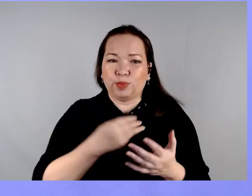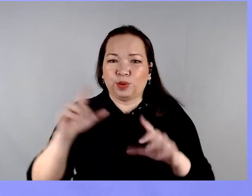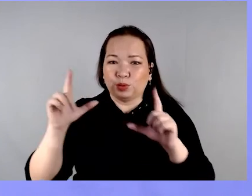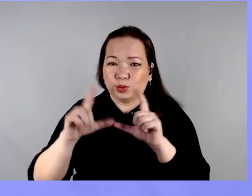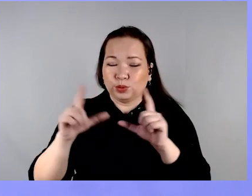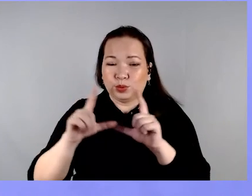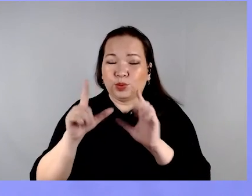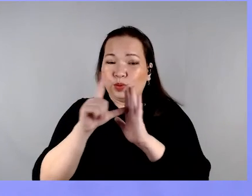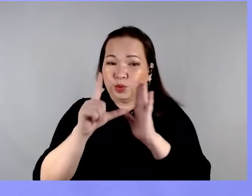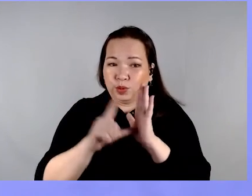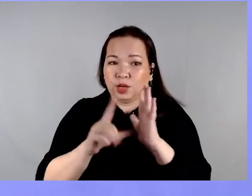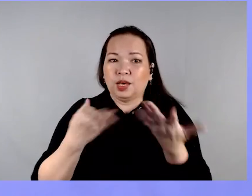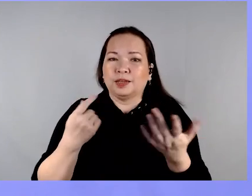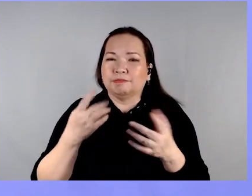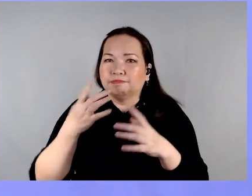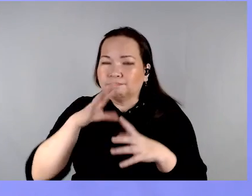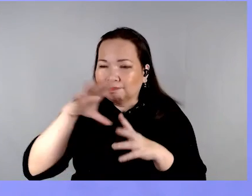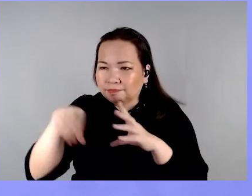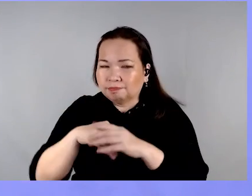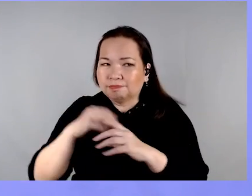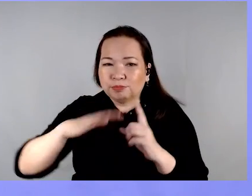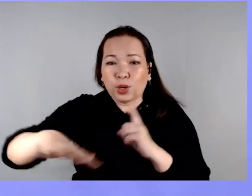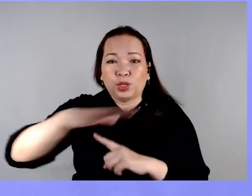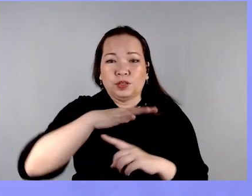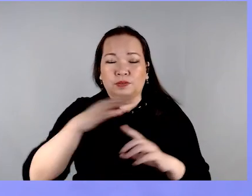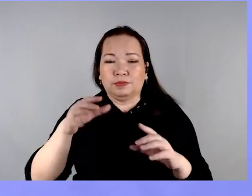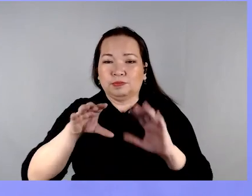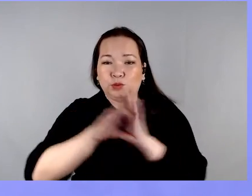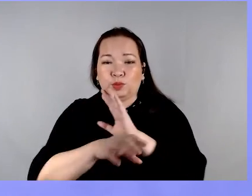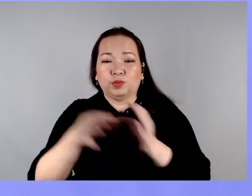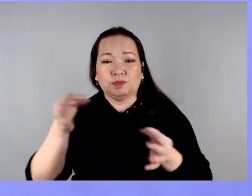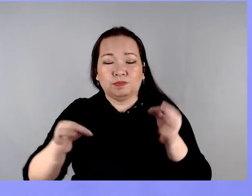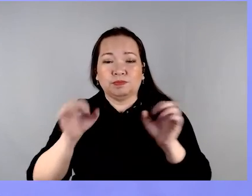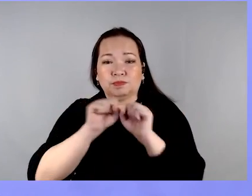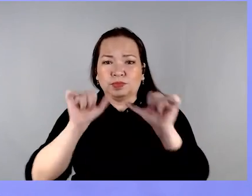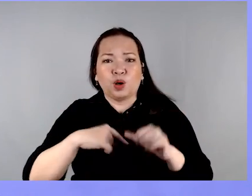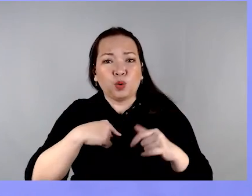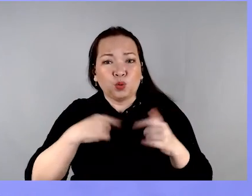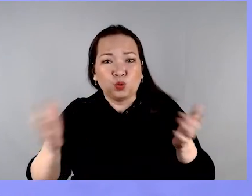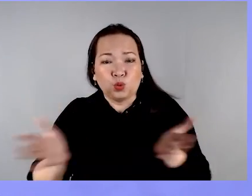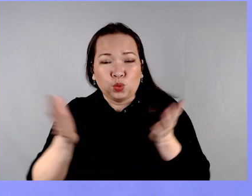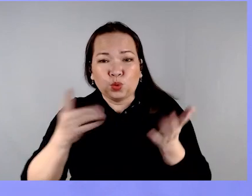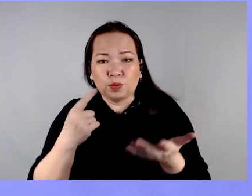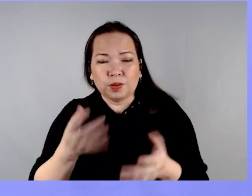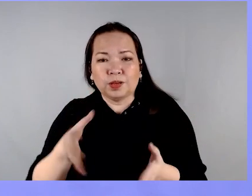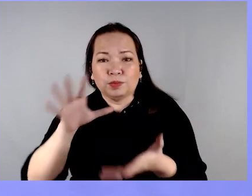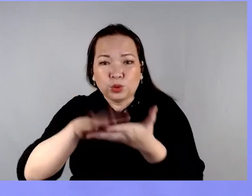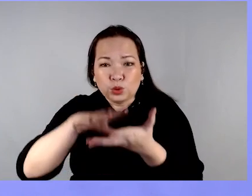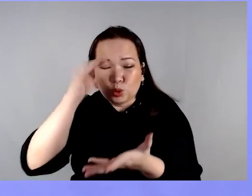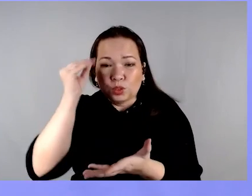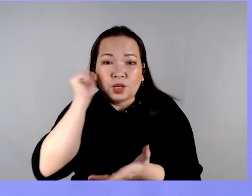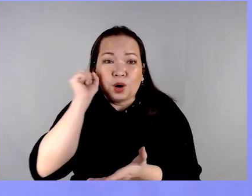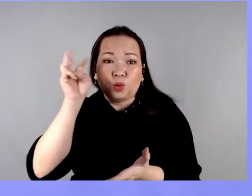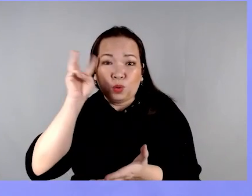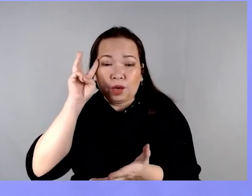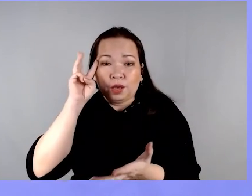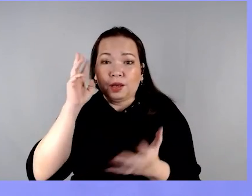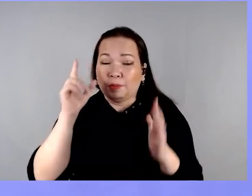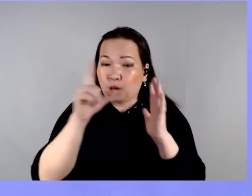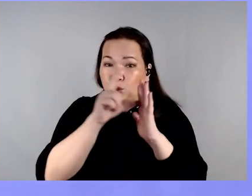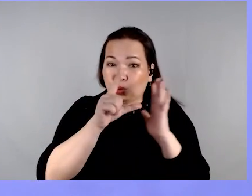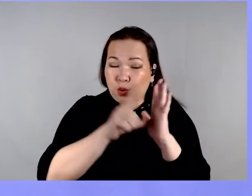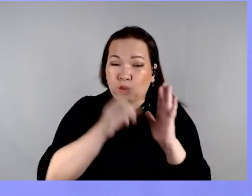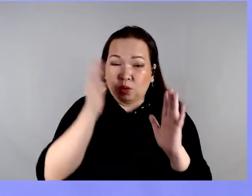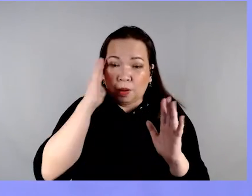and future stakeholders in the criminal justice system, I encourage you to equip yourselves not only with the knowledge of the